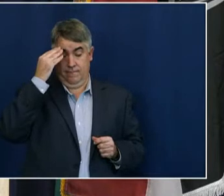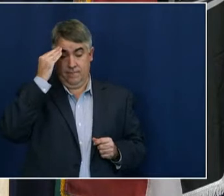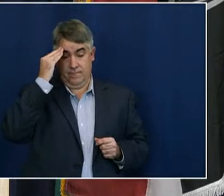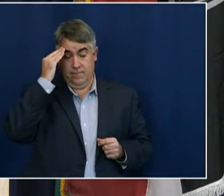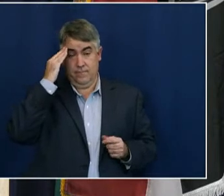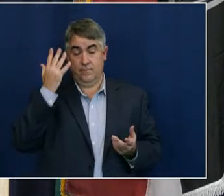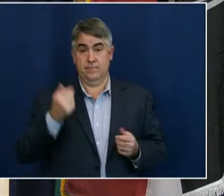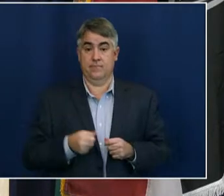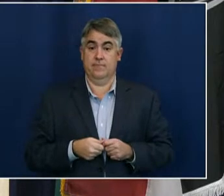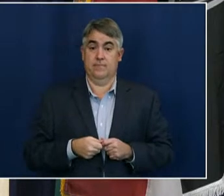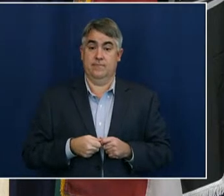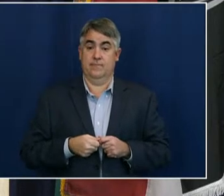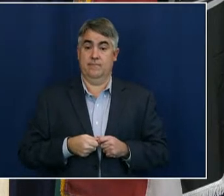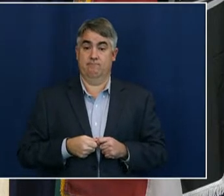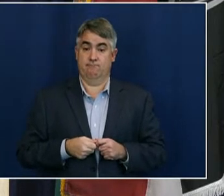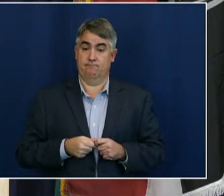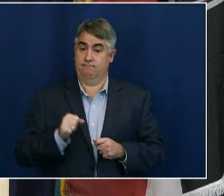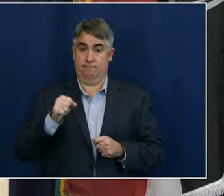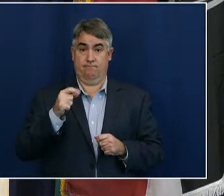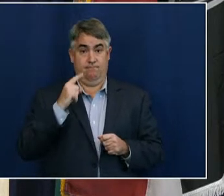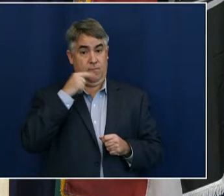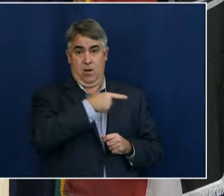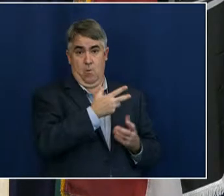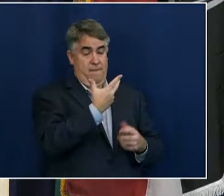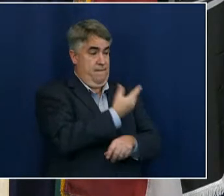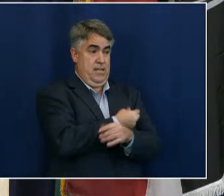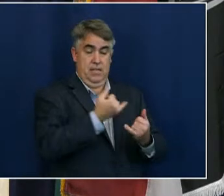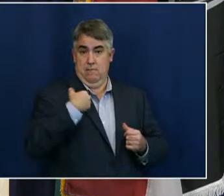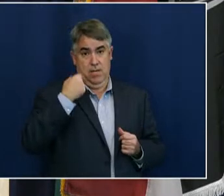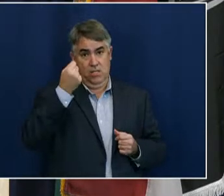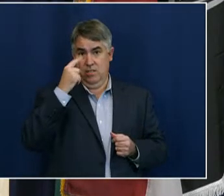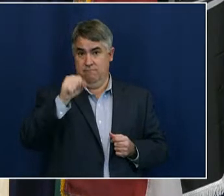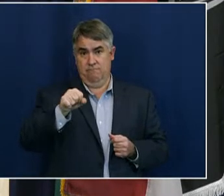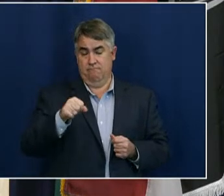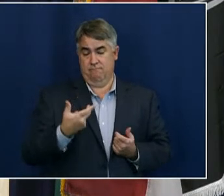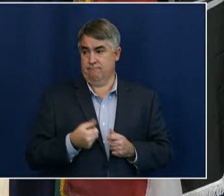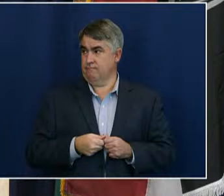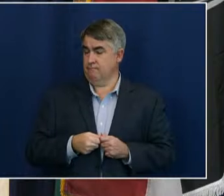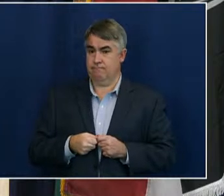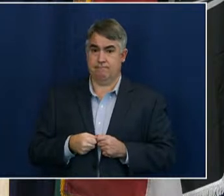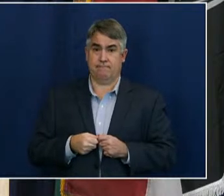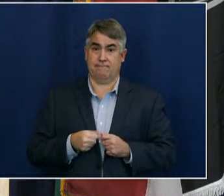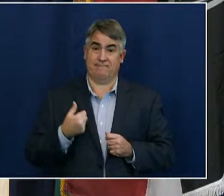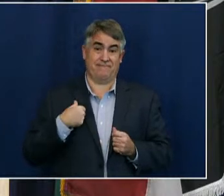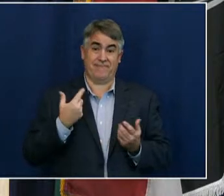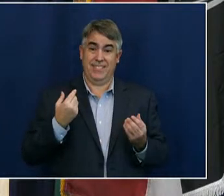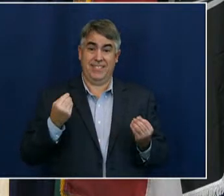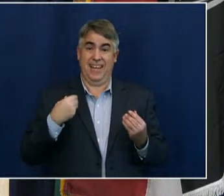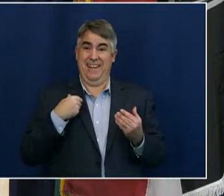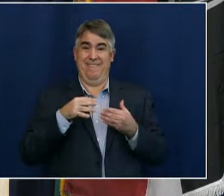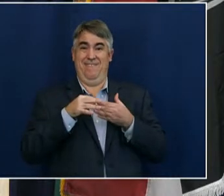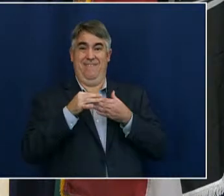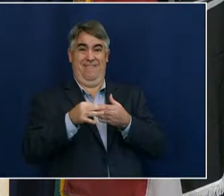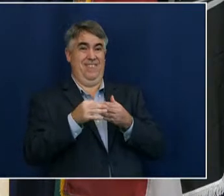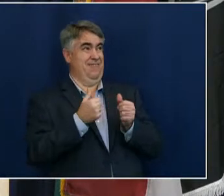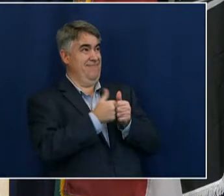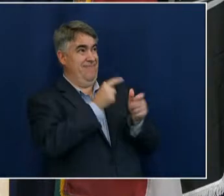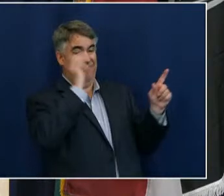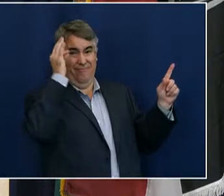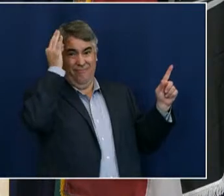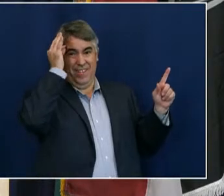folks' frustration. They want the vaccine now. We've got established guidance from the federal government and from the state government that we have to